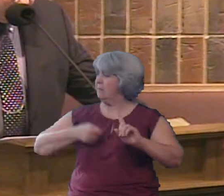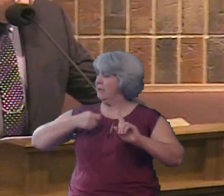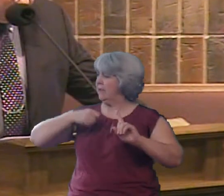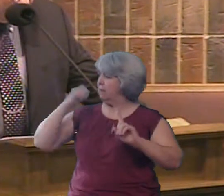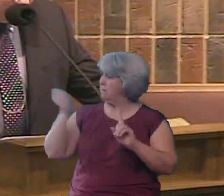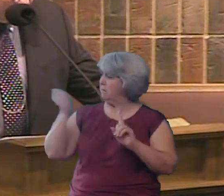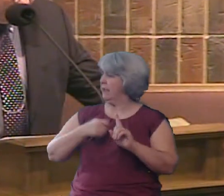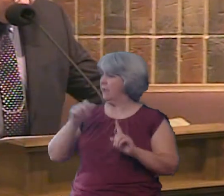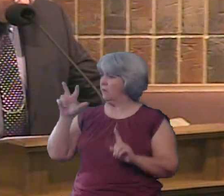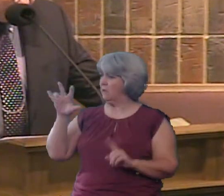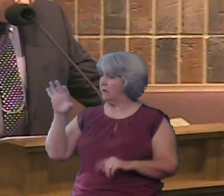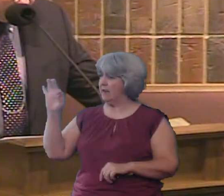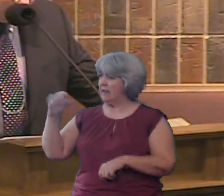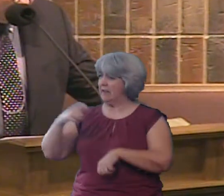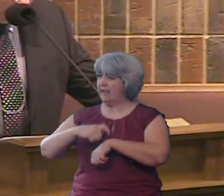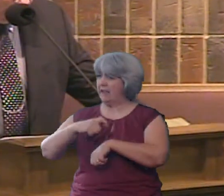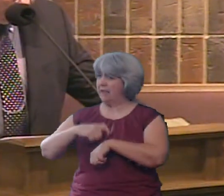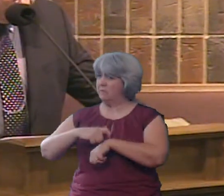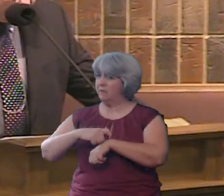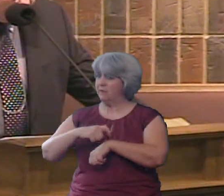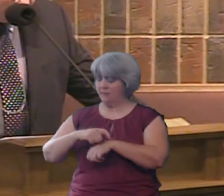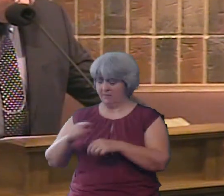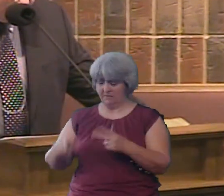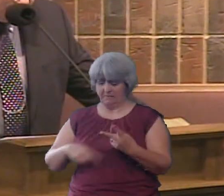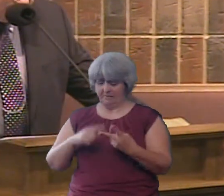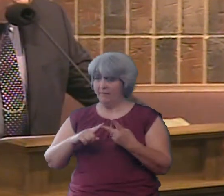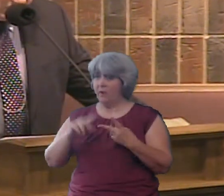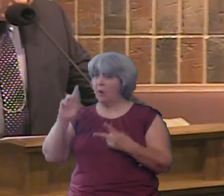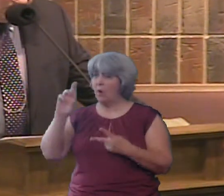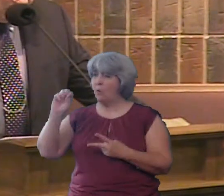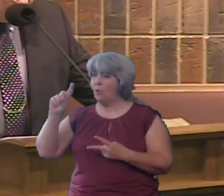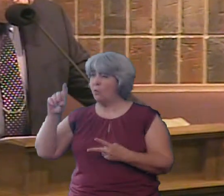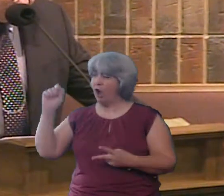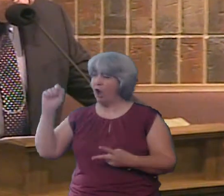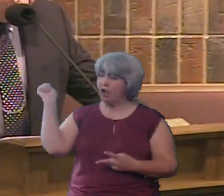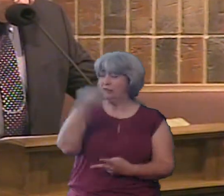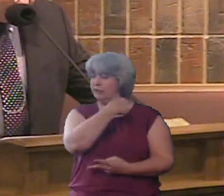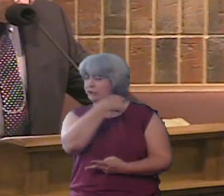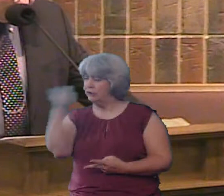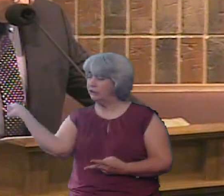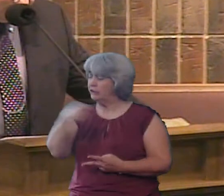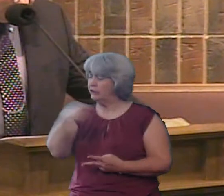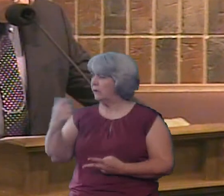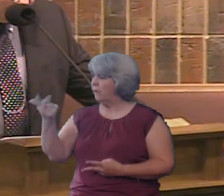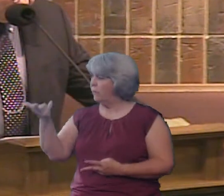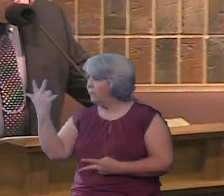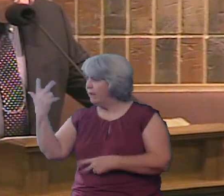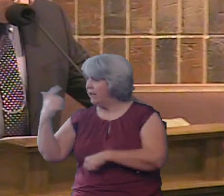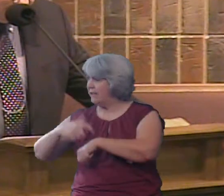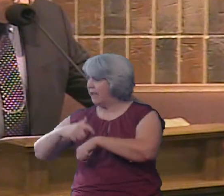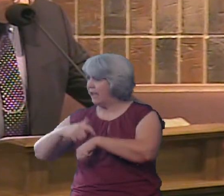3 times I was beaten with rods. Once I was stoned.